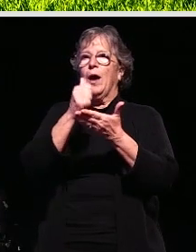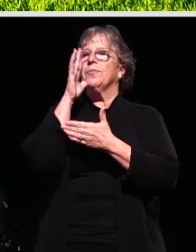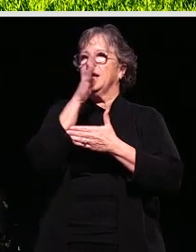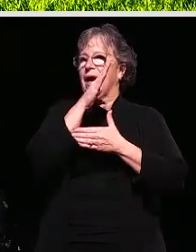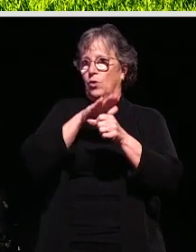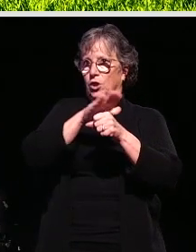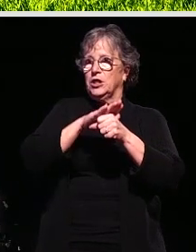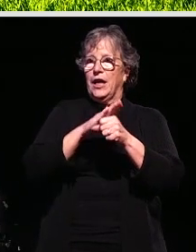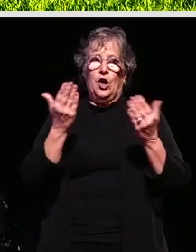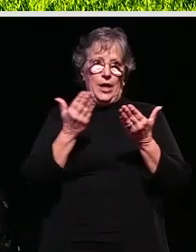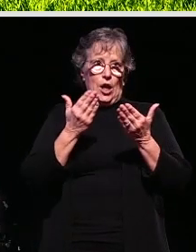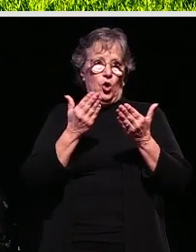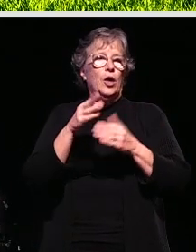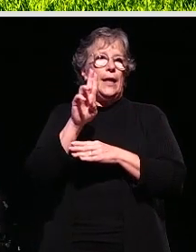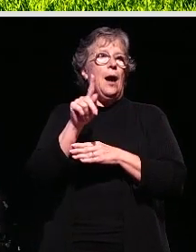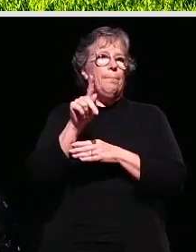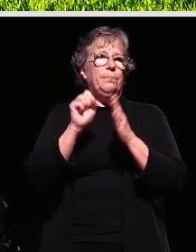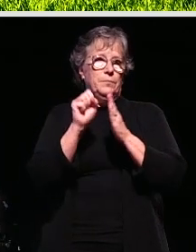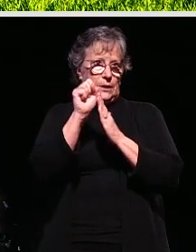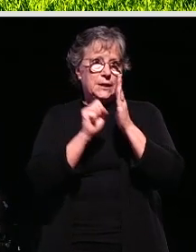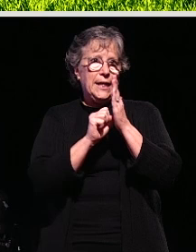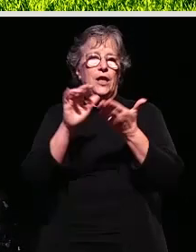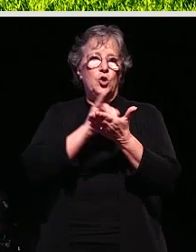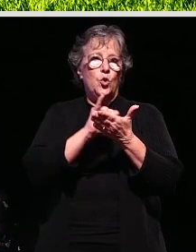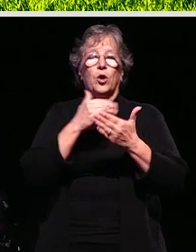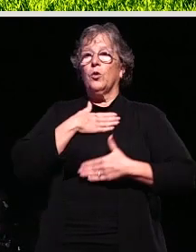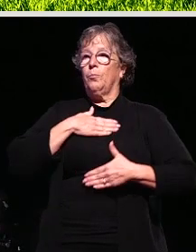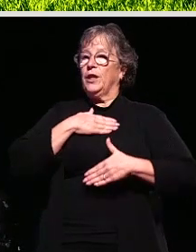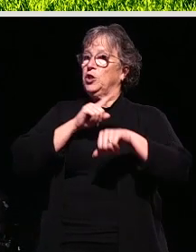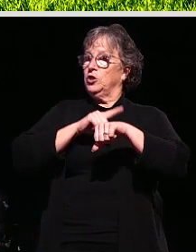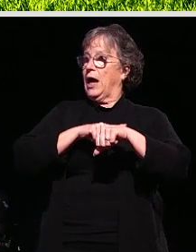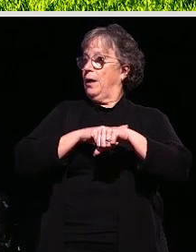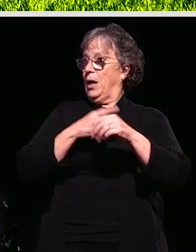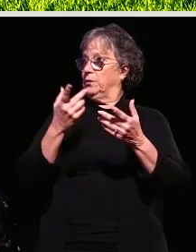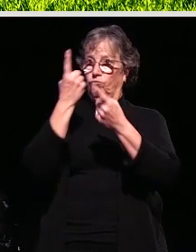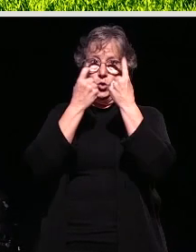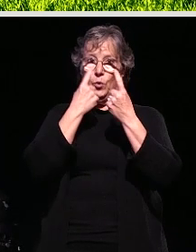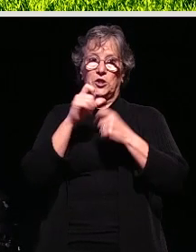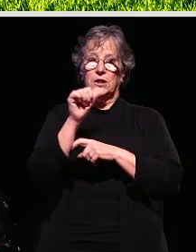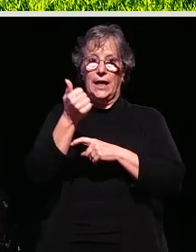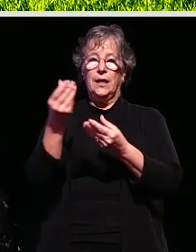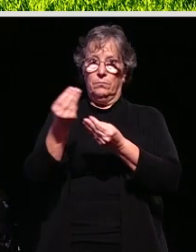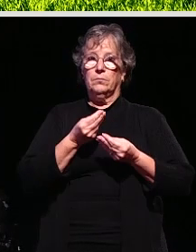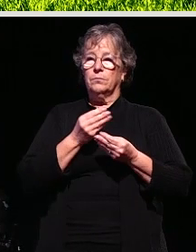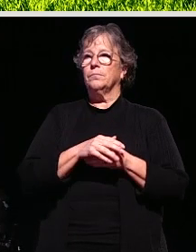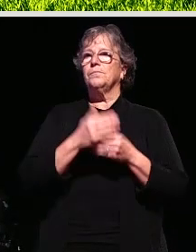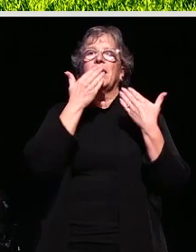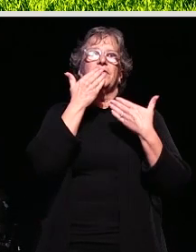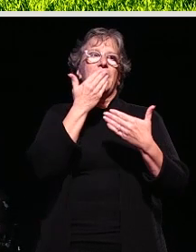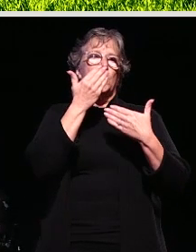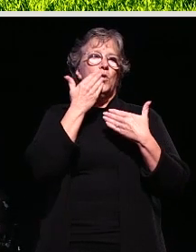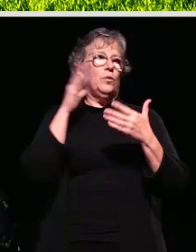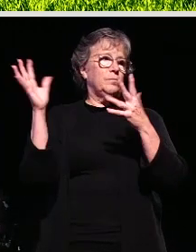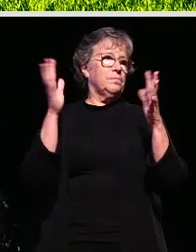sector in upstate New York. Really appreciate your time and remain open to questions. Super, thank you.